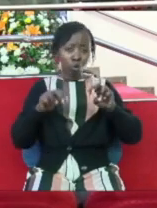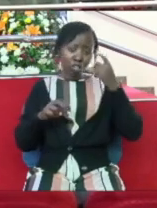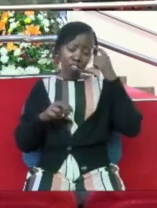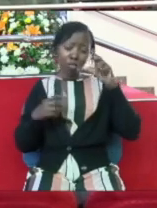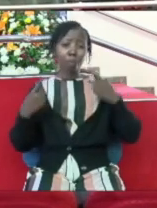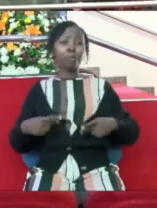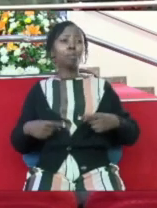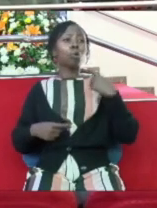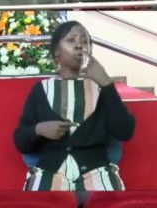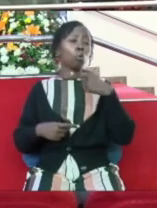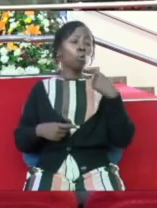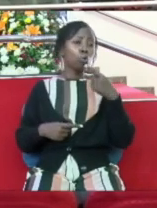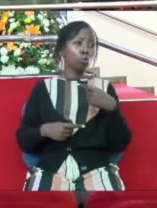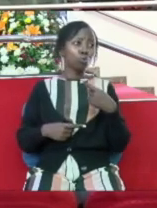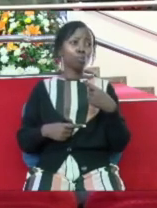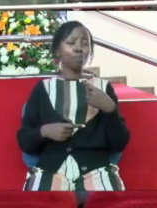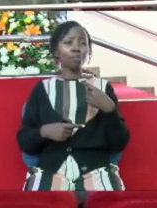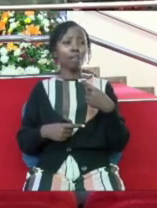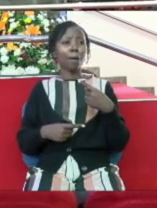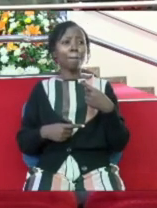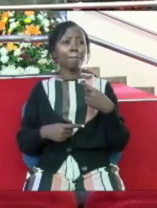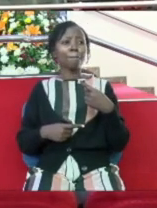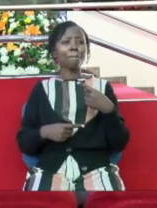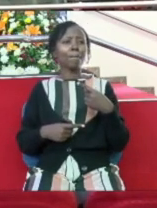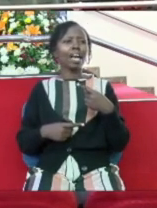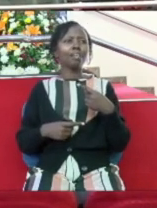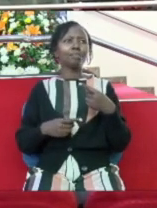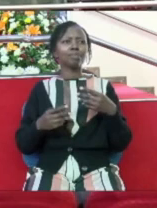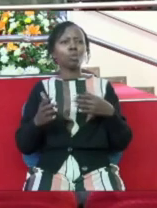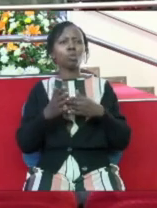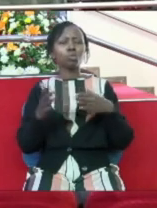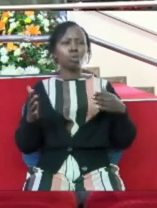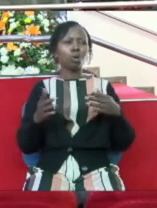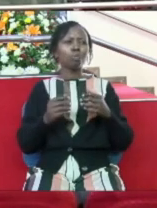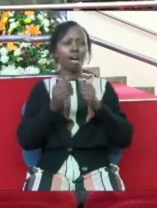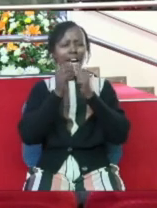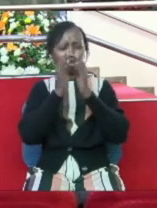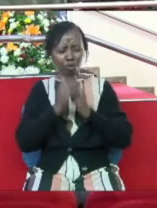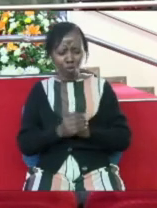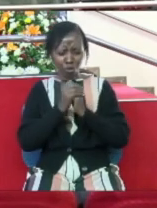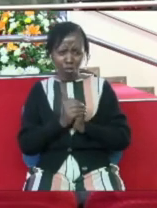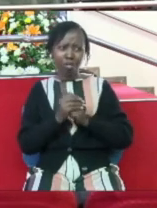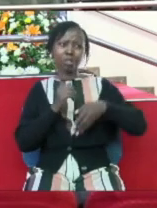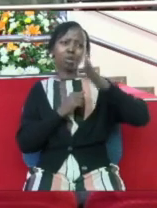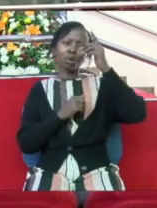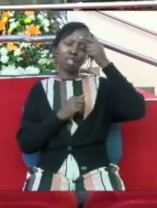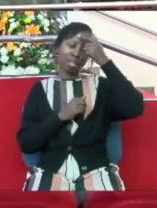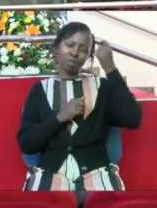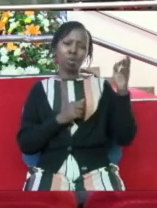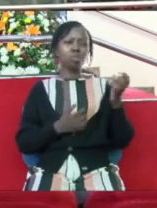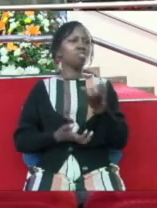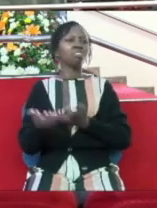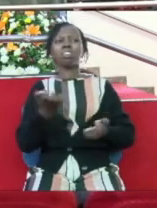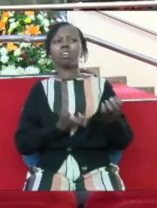a woman. Anatafuta mume ama mke. Who will not be hindered by challenges of the economy. Ambaye hatazuiliwa na mambo ya uchumi. They will